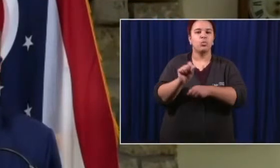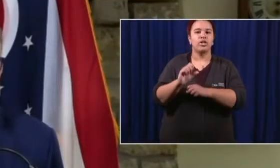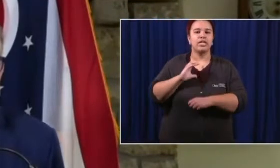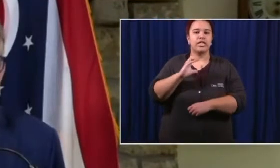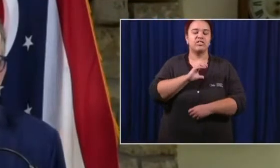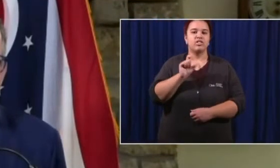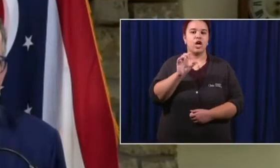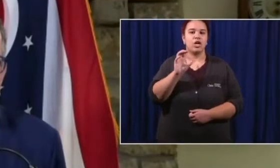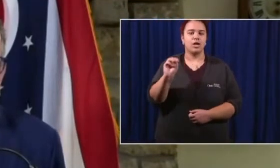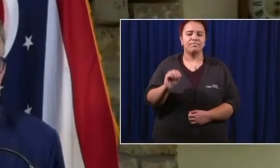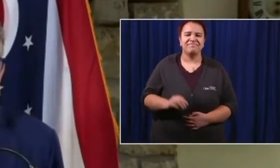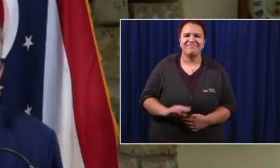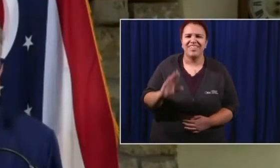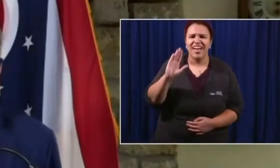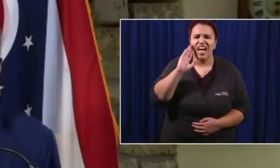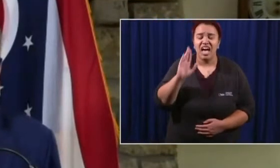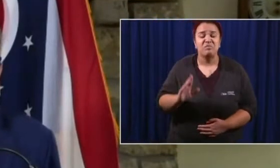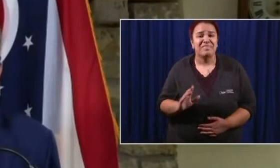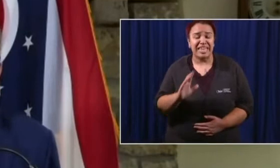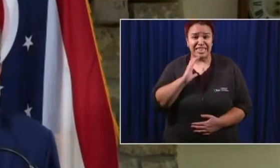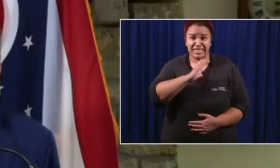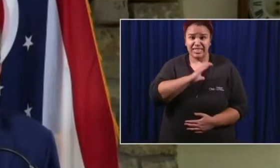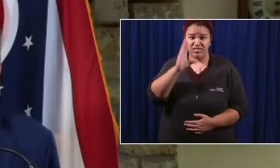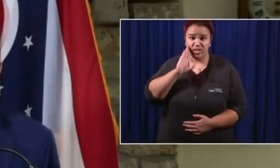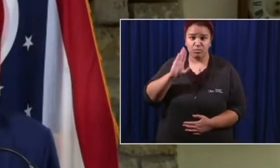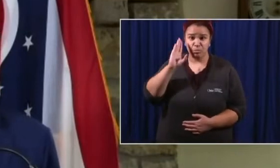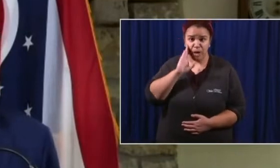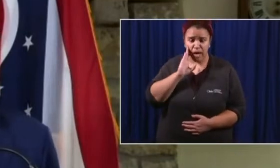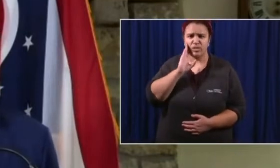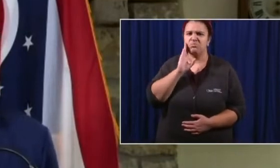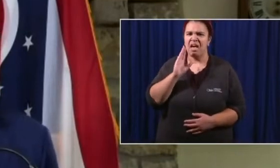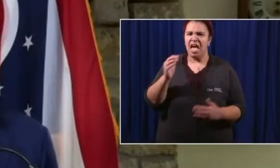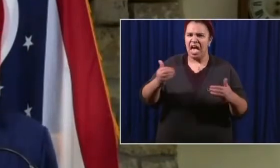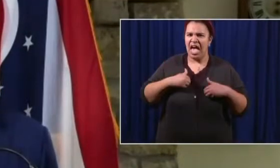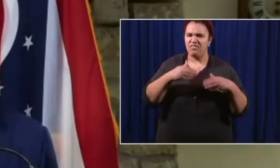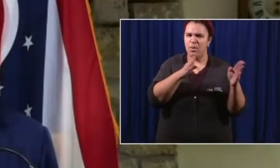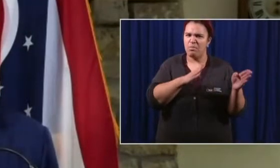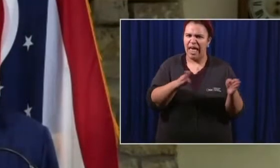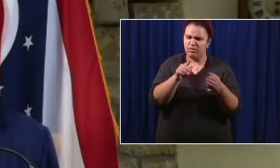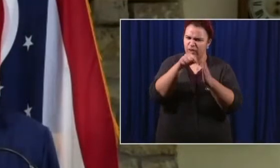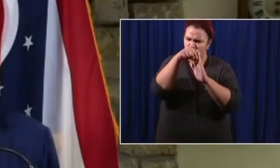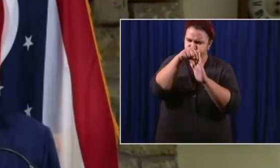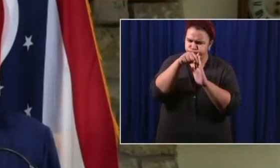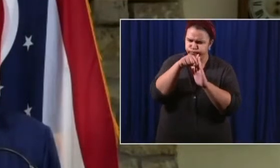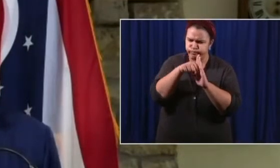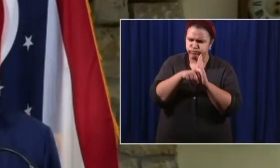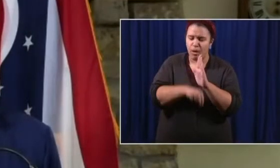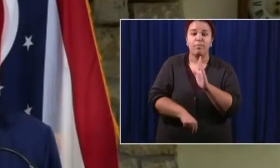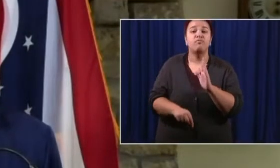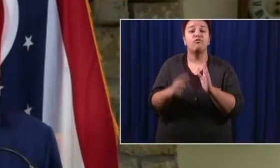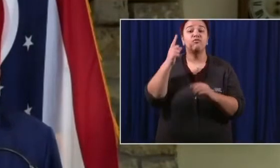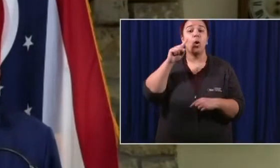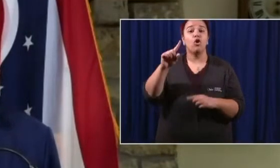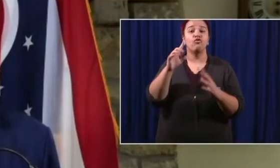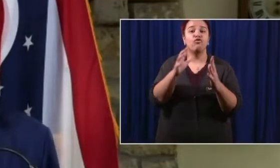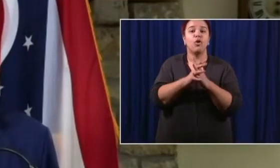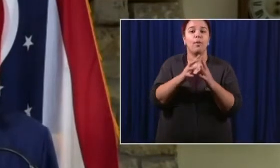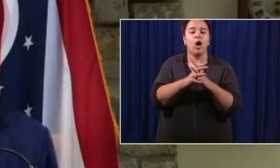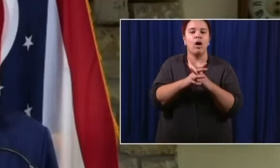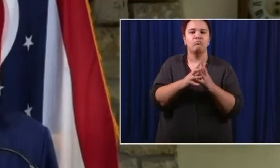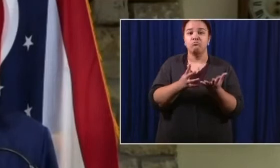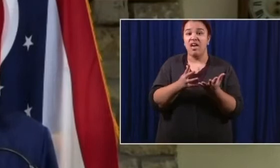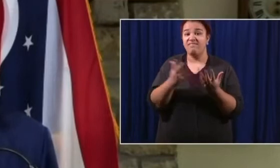Browns have released a pretty detailed plan about how they're going to proceed with the football season, and they have sent it to you asking for